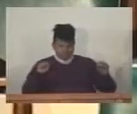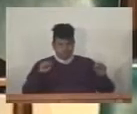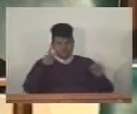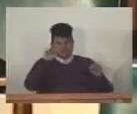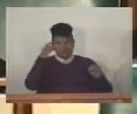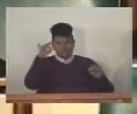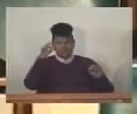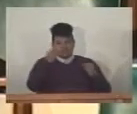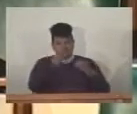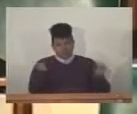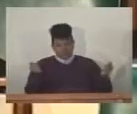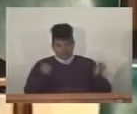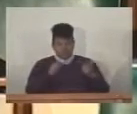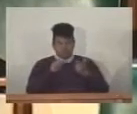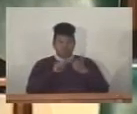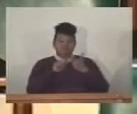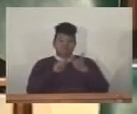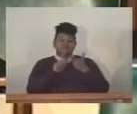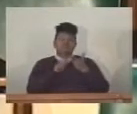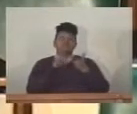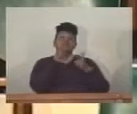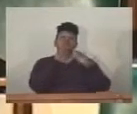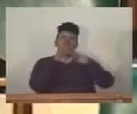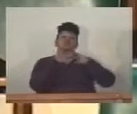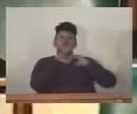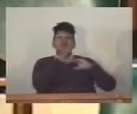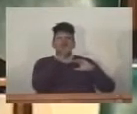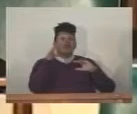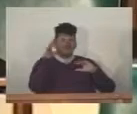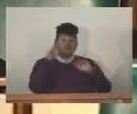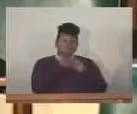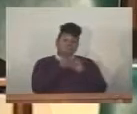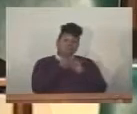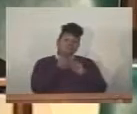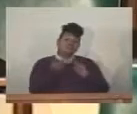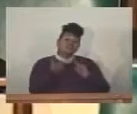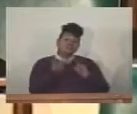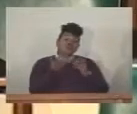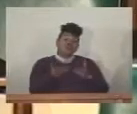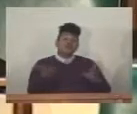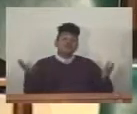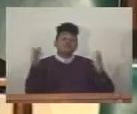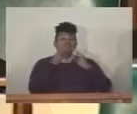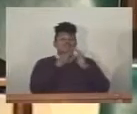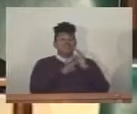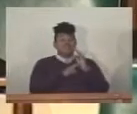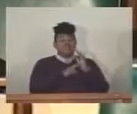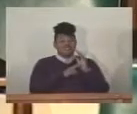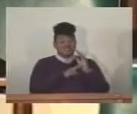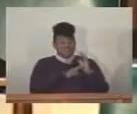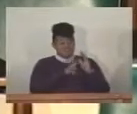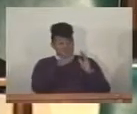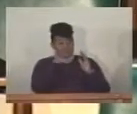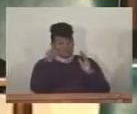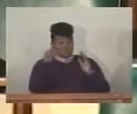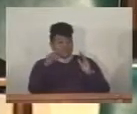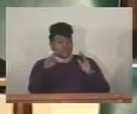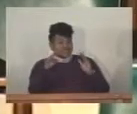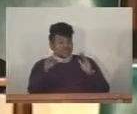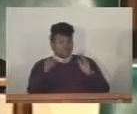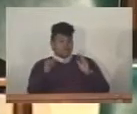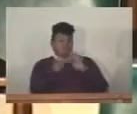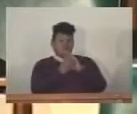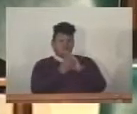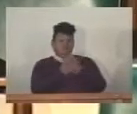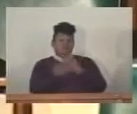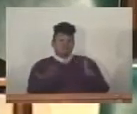2018 Resolution. 2. The Jamaica Agricultural Commodities Regulatory Authorities Regulations 2018, which were laid